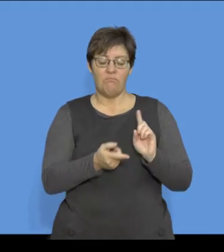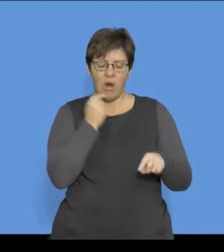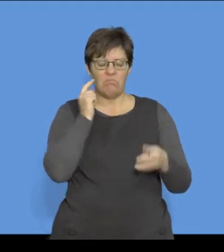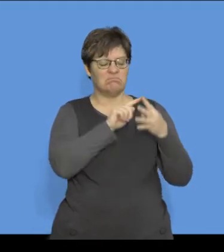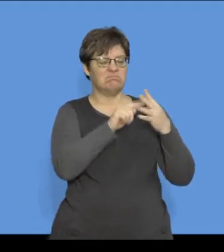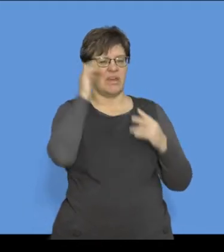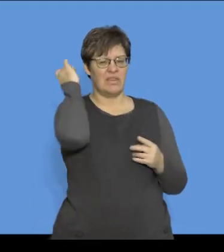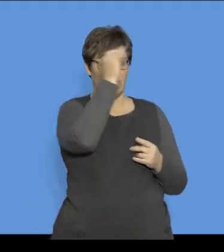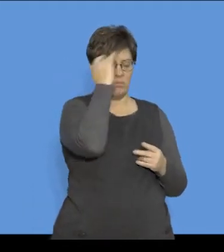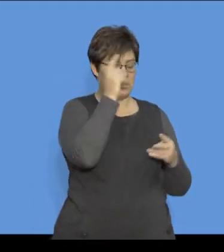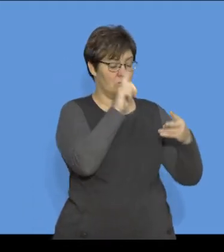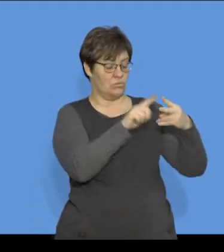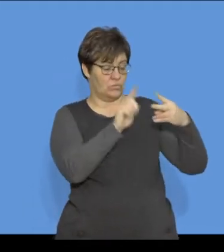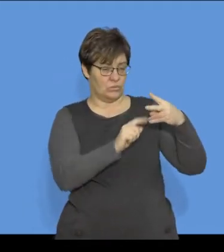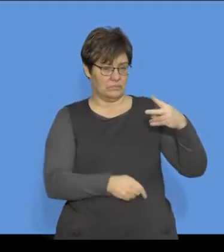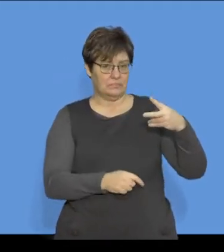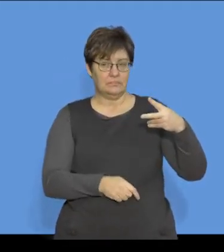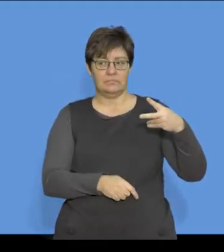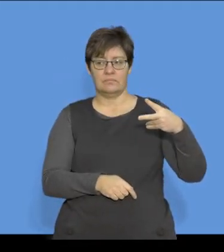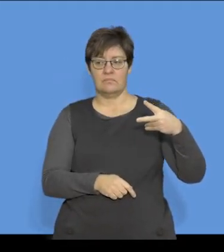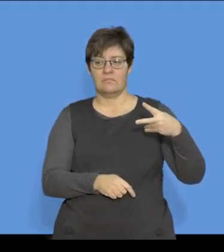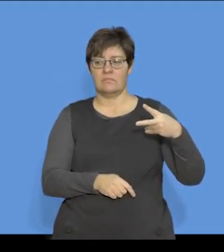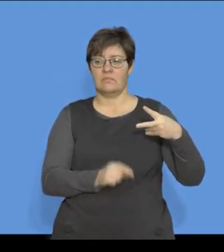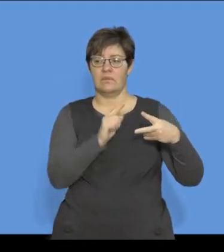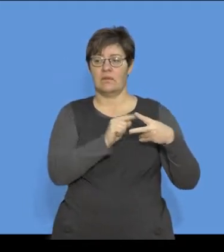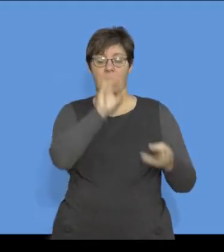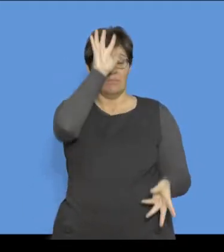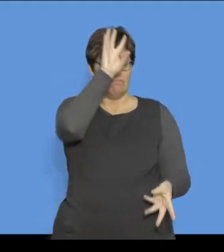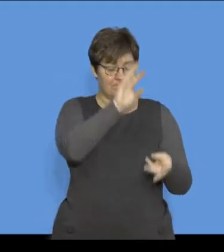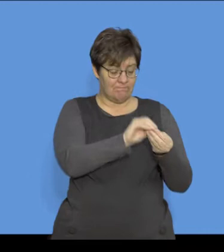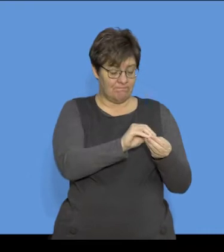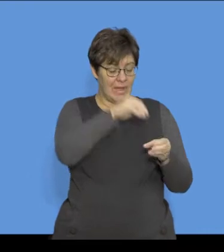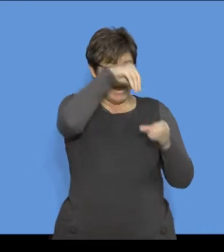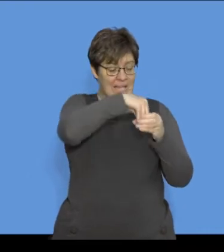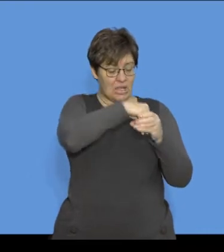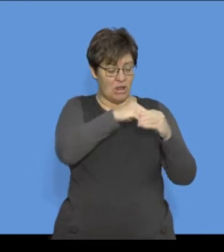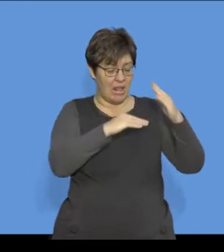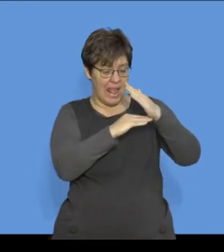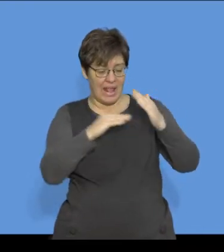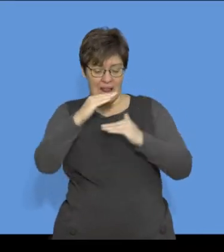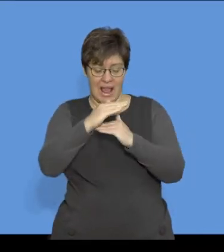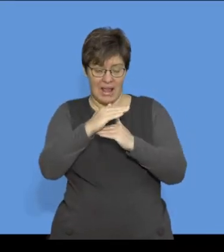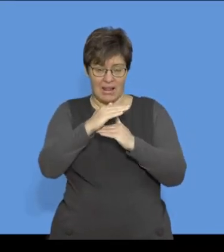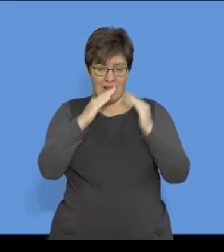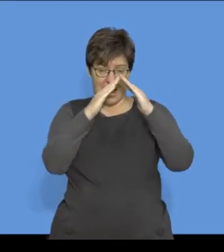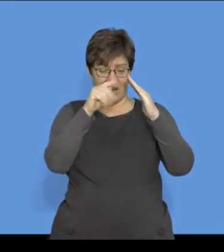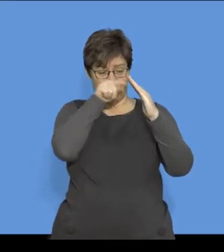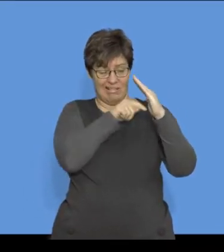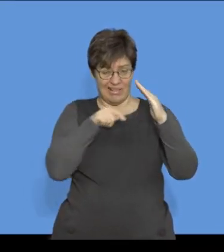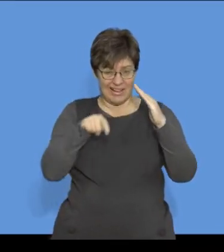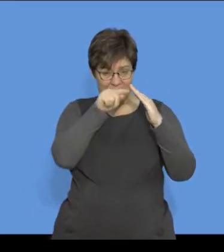have 2 of them. One is that the sum of all the interior angles of a triangle